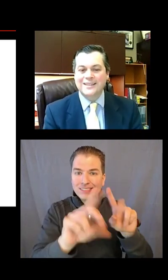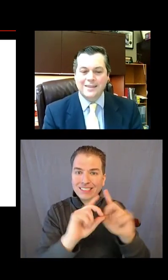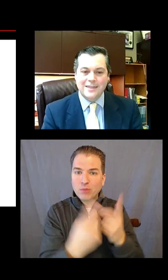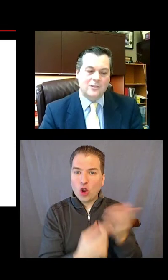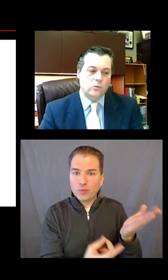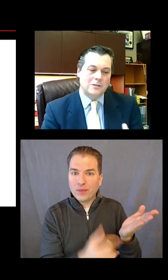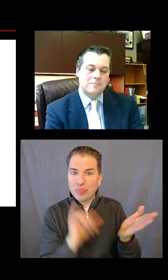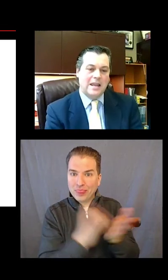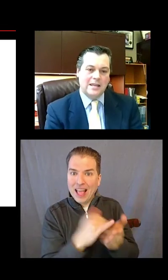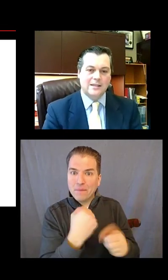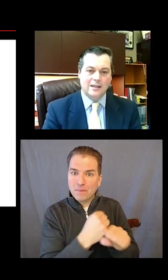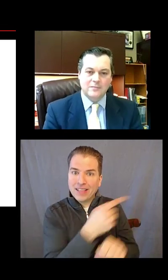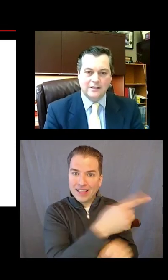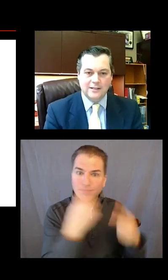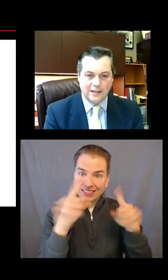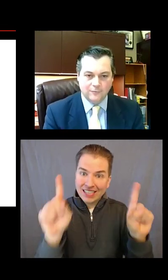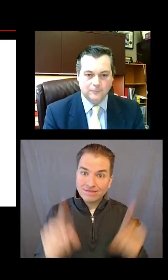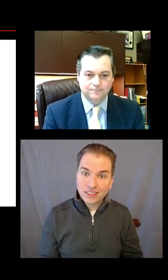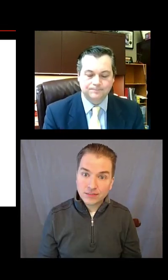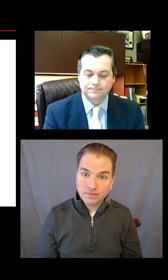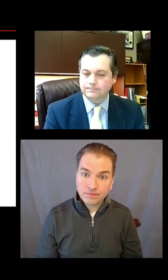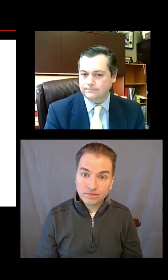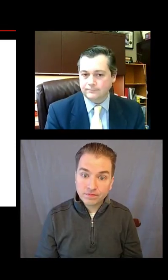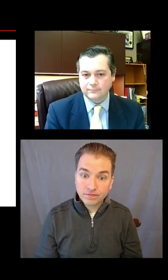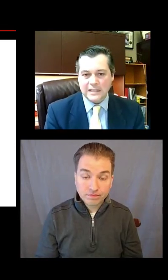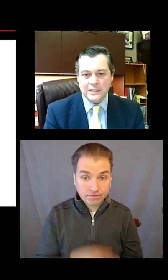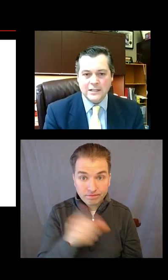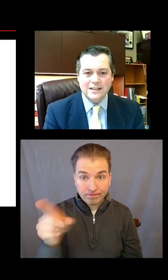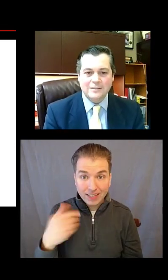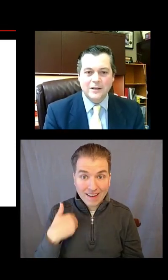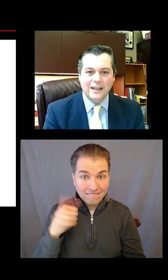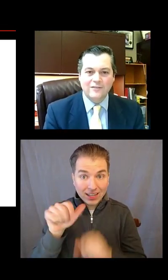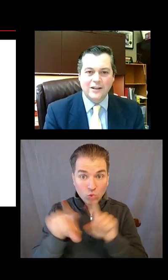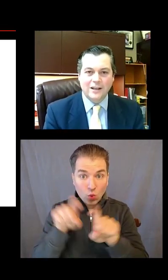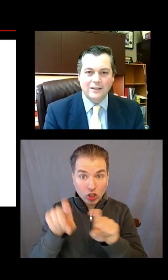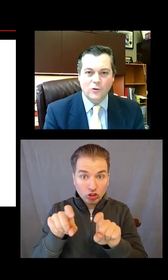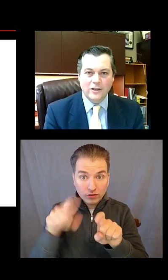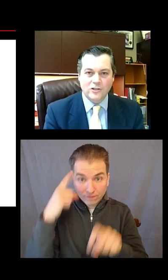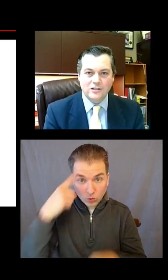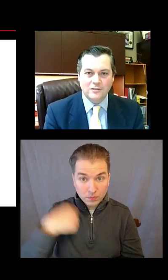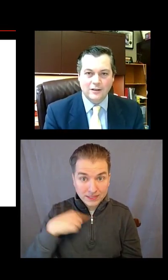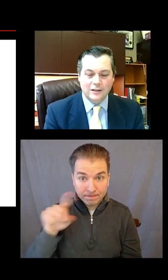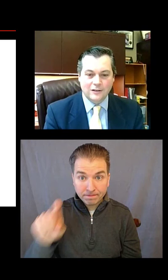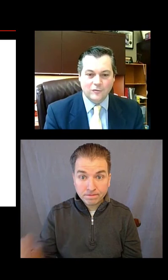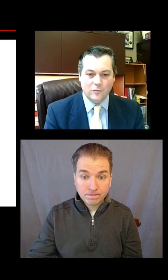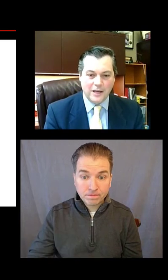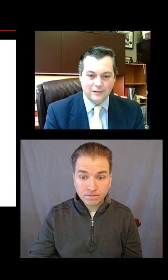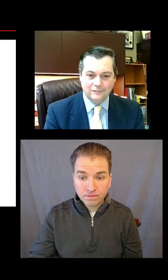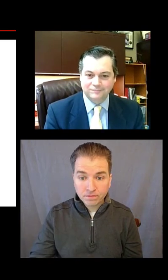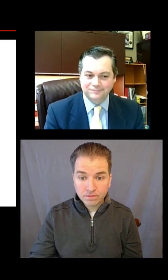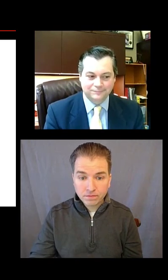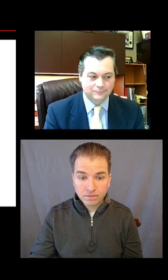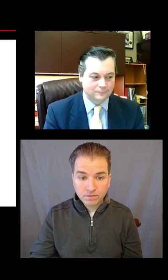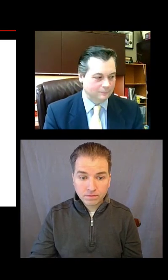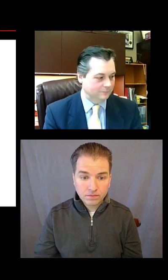those things. That's what's making them successful. Does anybody have any other questions for